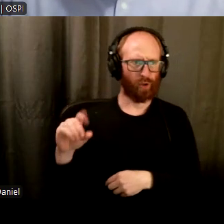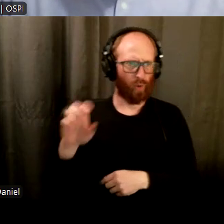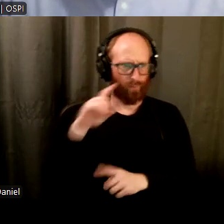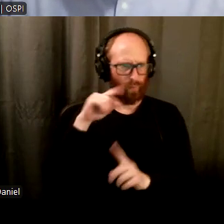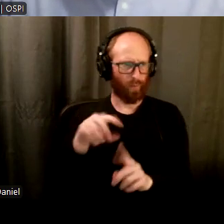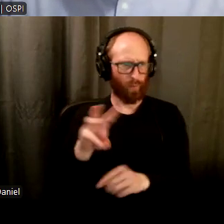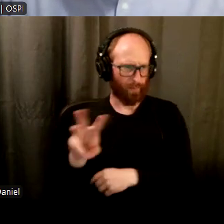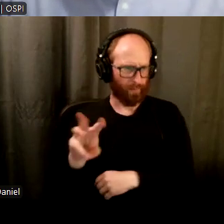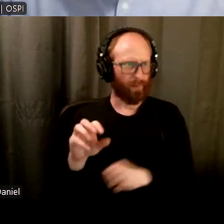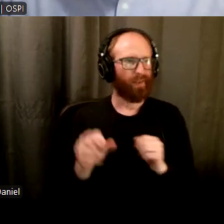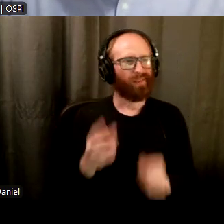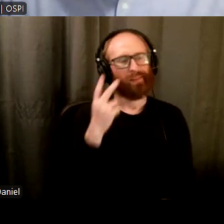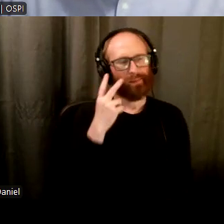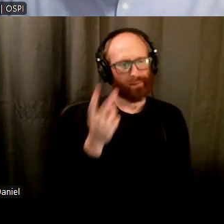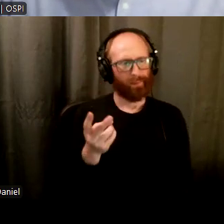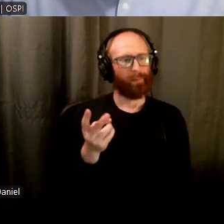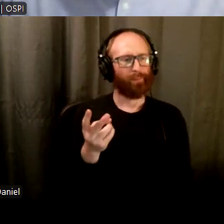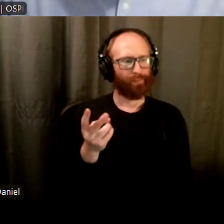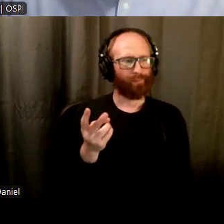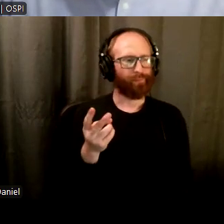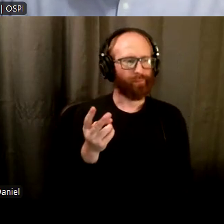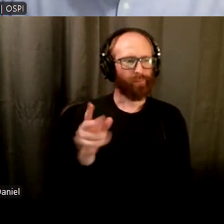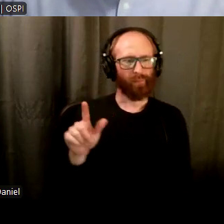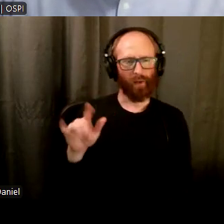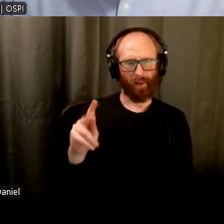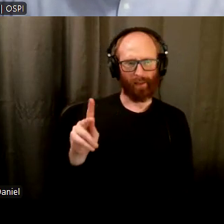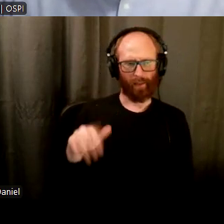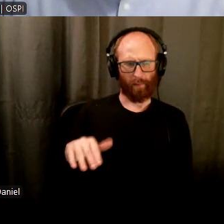see the web link at the bottom.